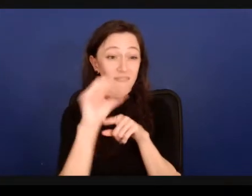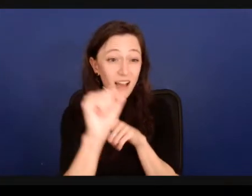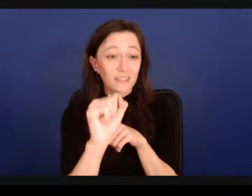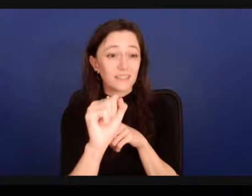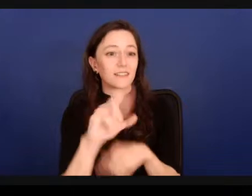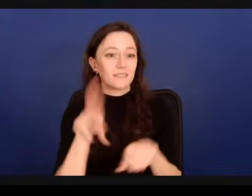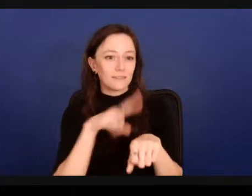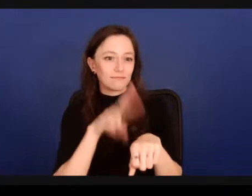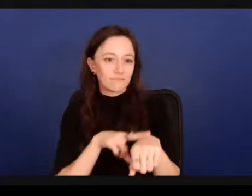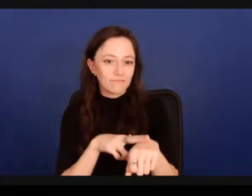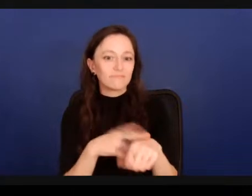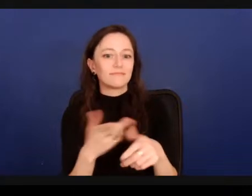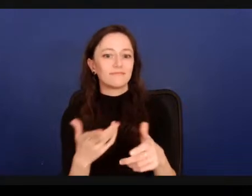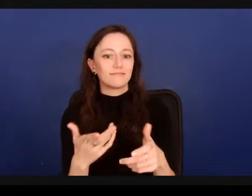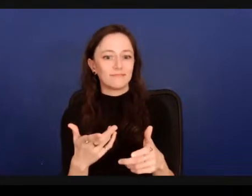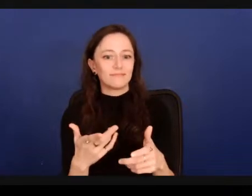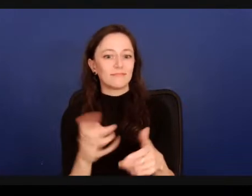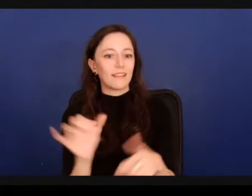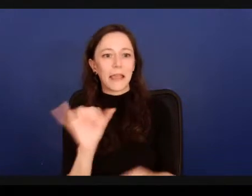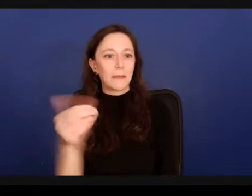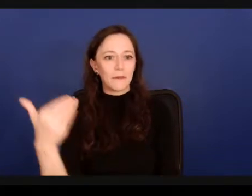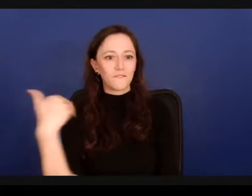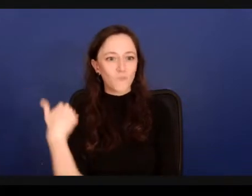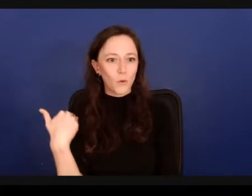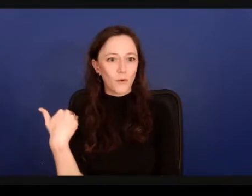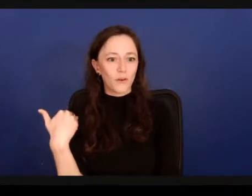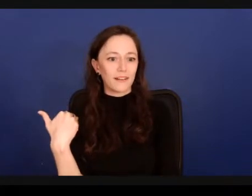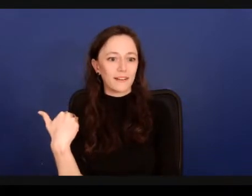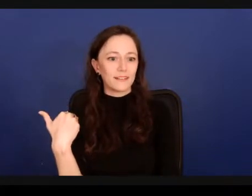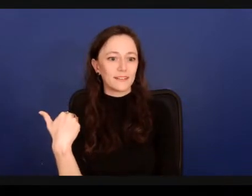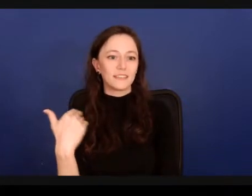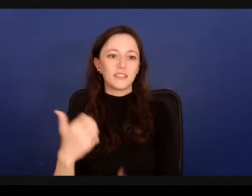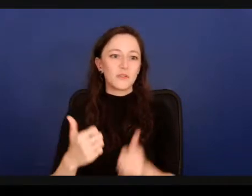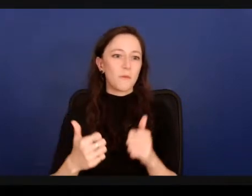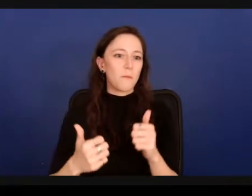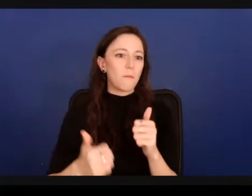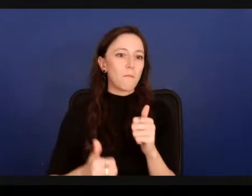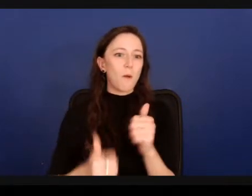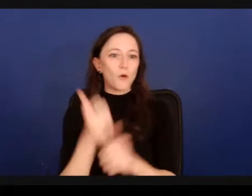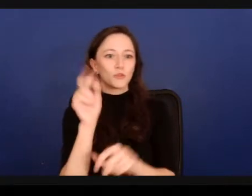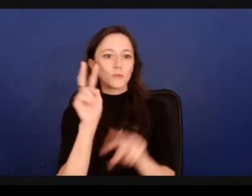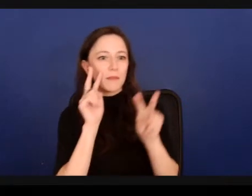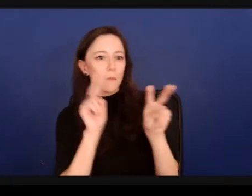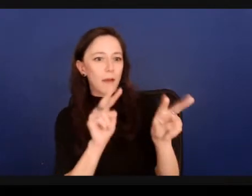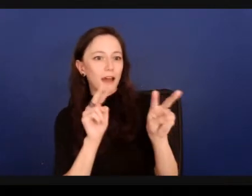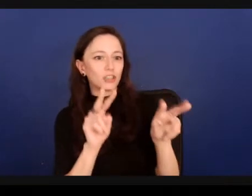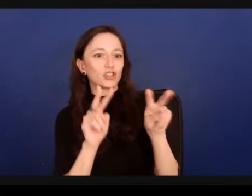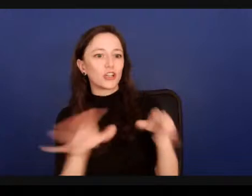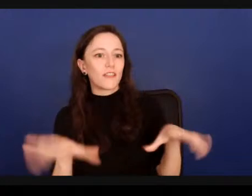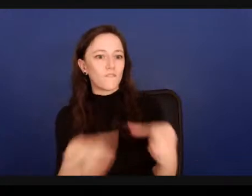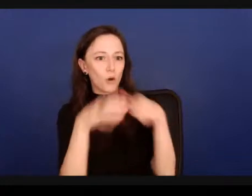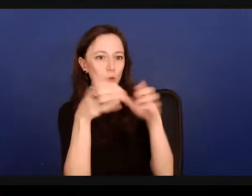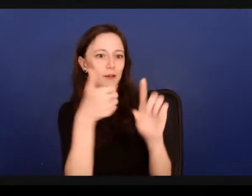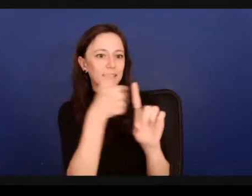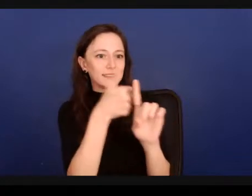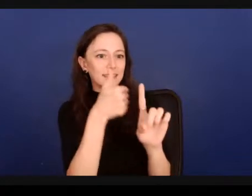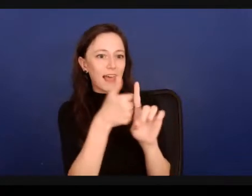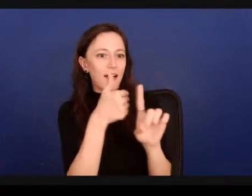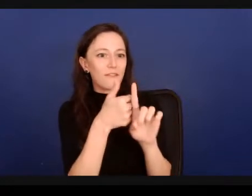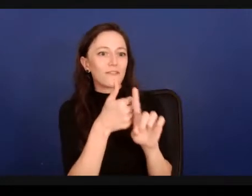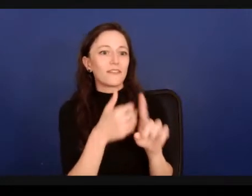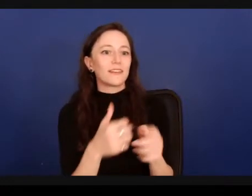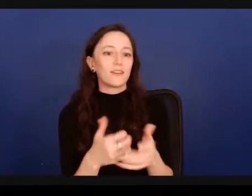just as before, this is the best monitored area of the volcano. So we have the most data, and we can see the most going on here of any point in the past.